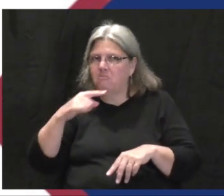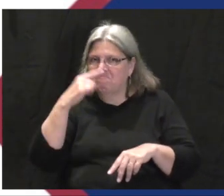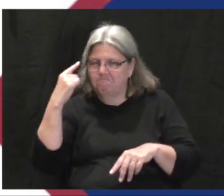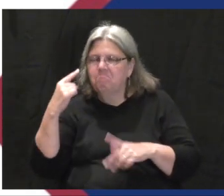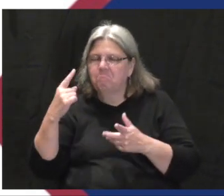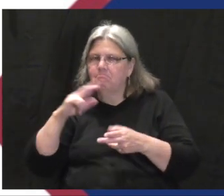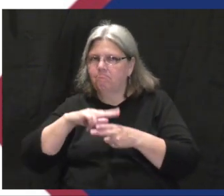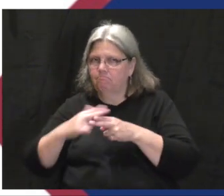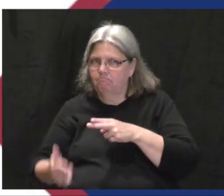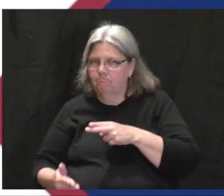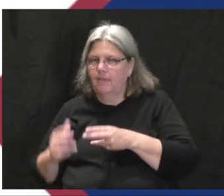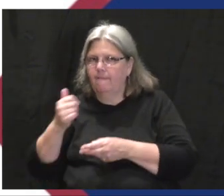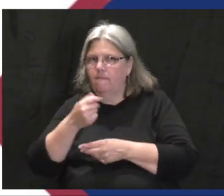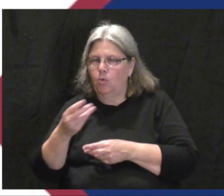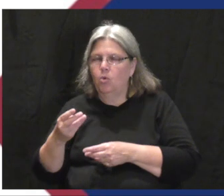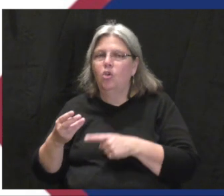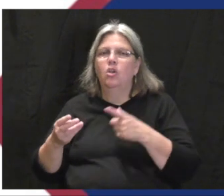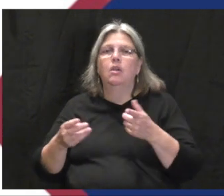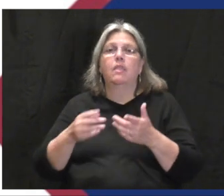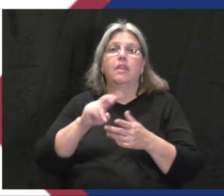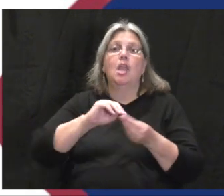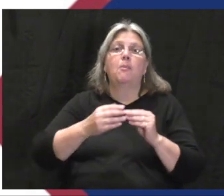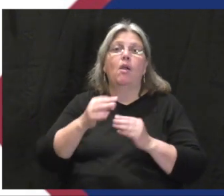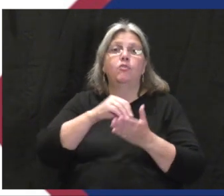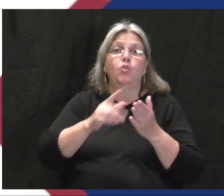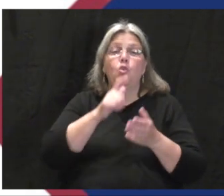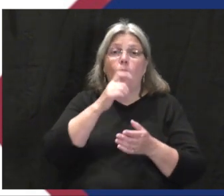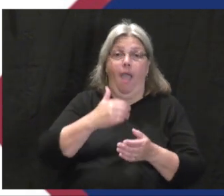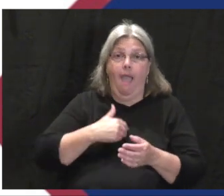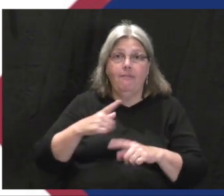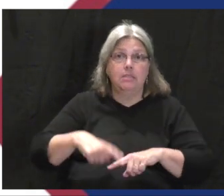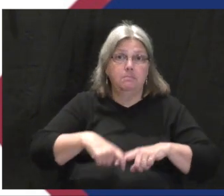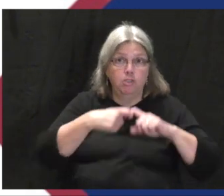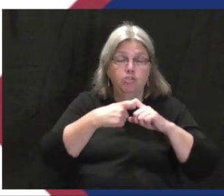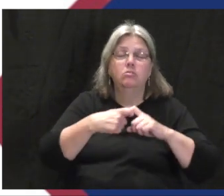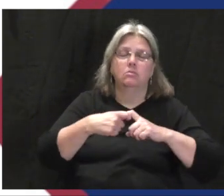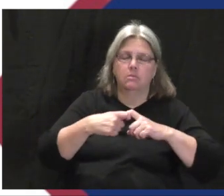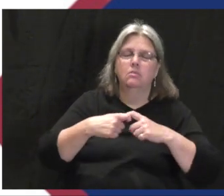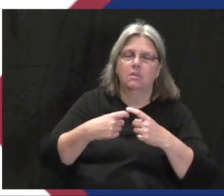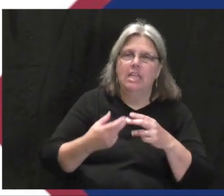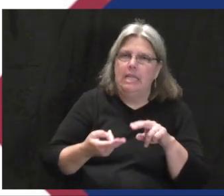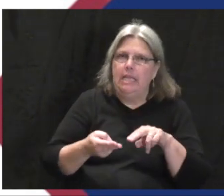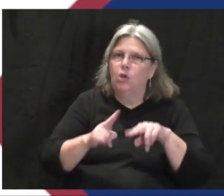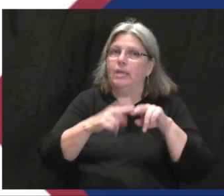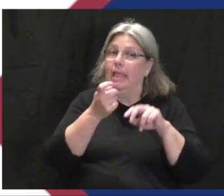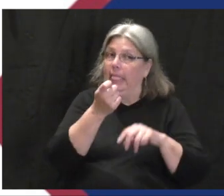number of students that have a suspension, Hispanic students that have a suspension increased a little bit,